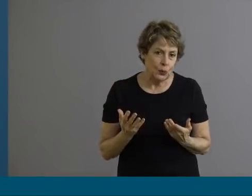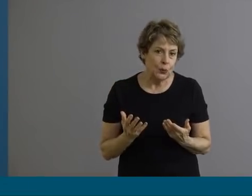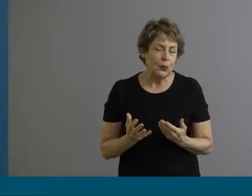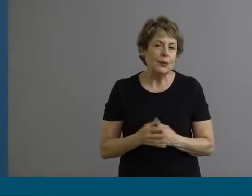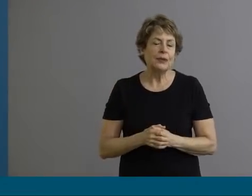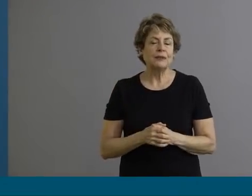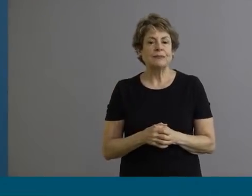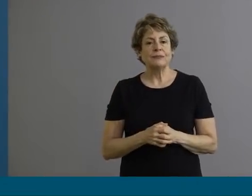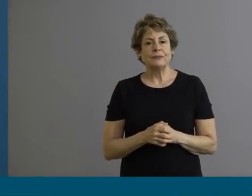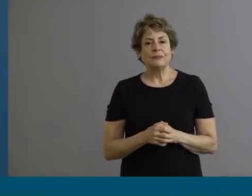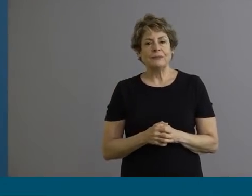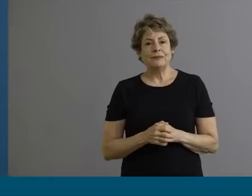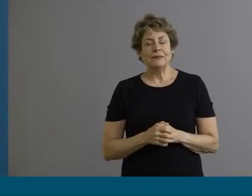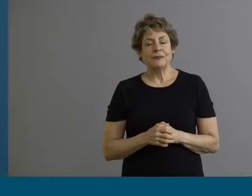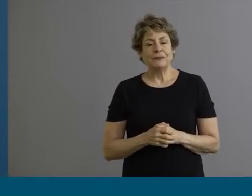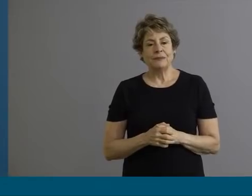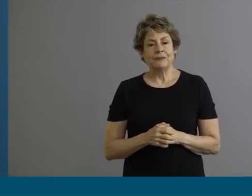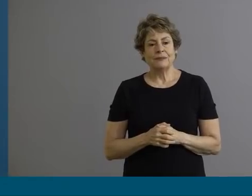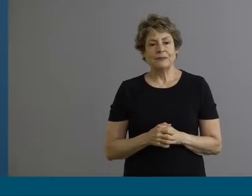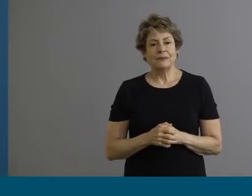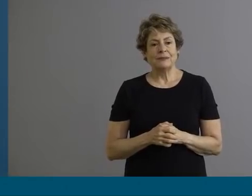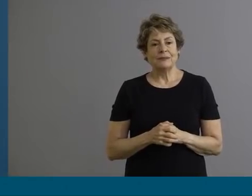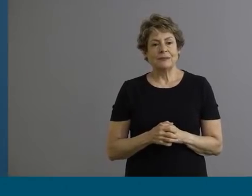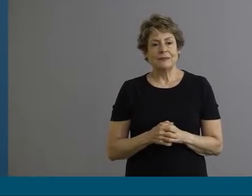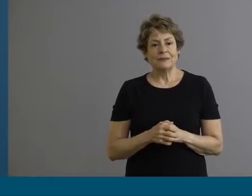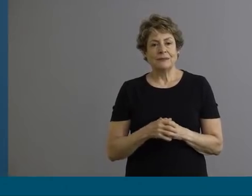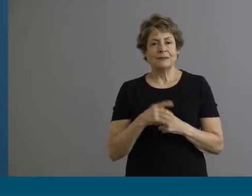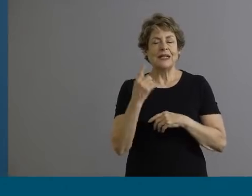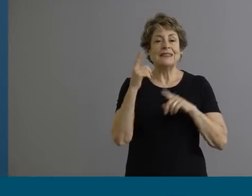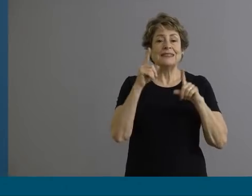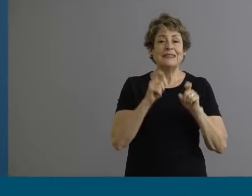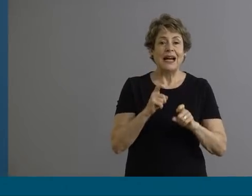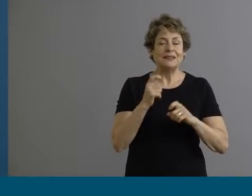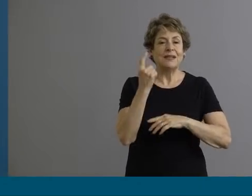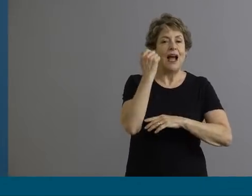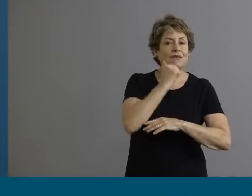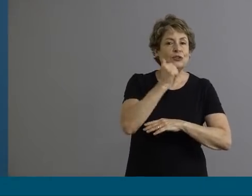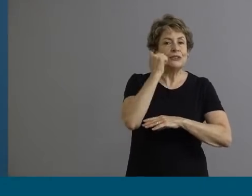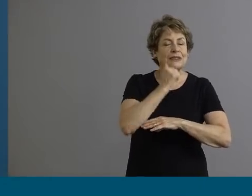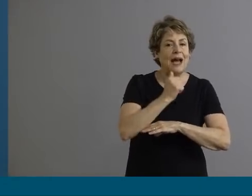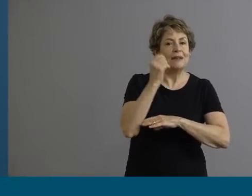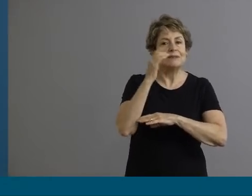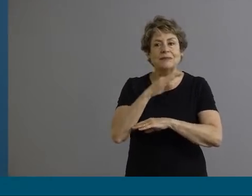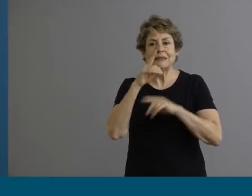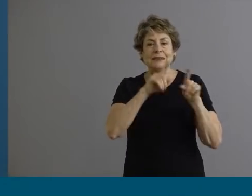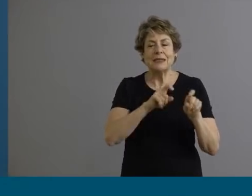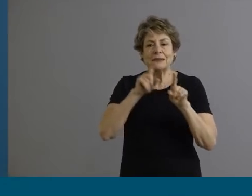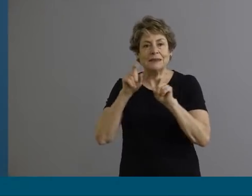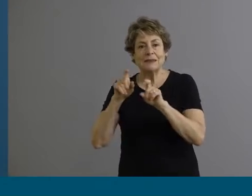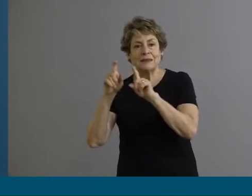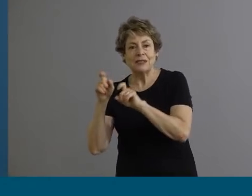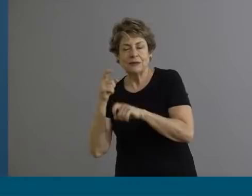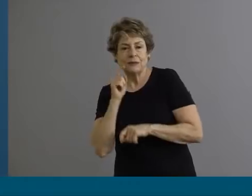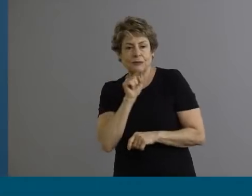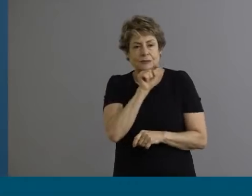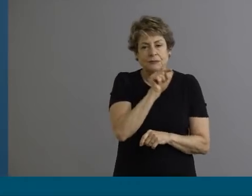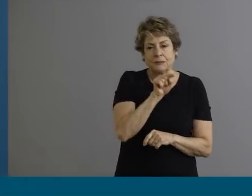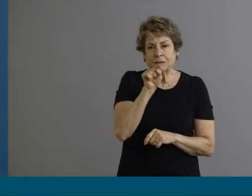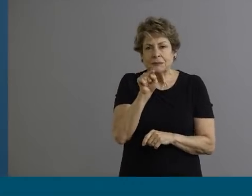This is our testing by day. You can see an ever-increasing amount of testing.